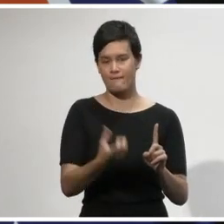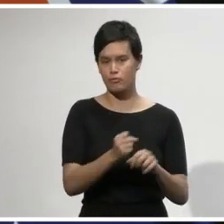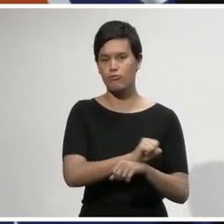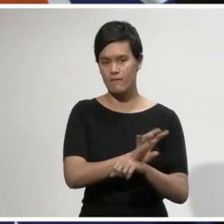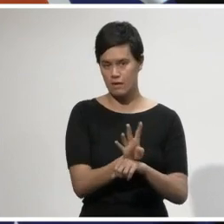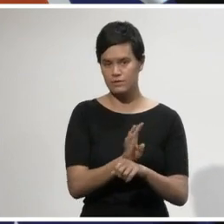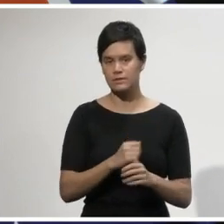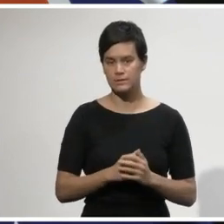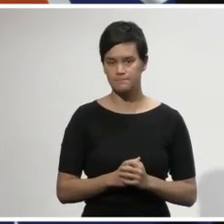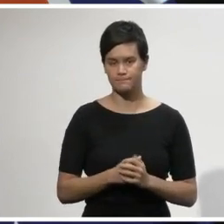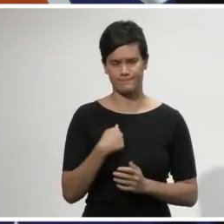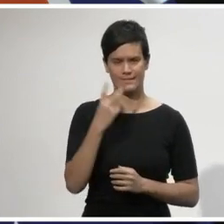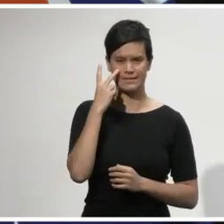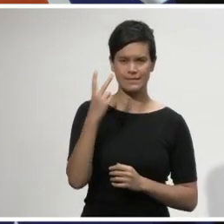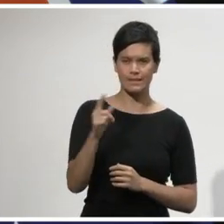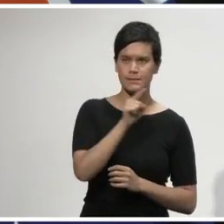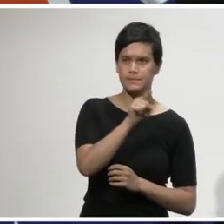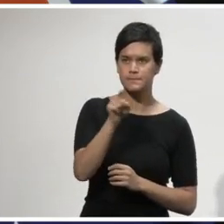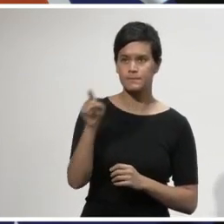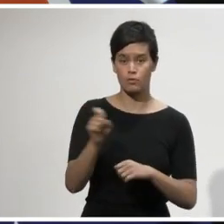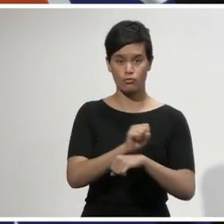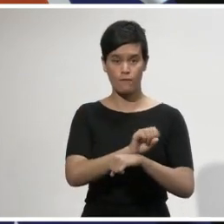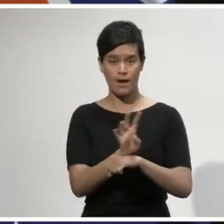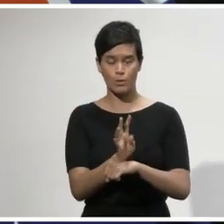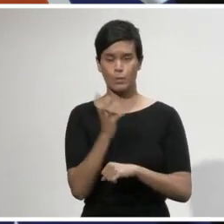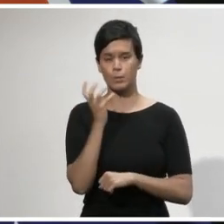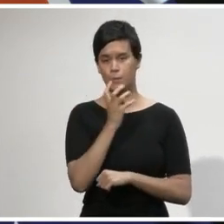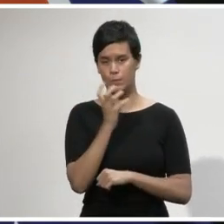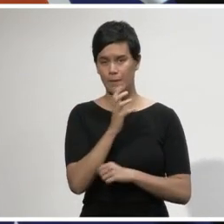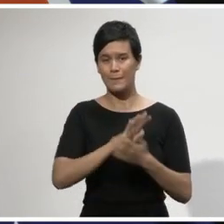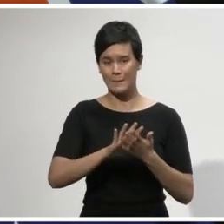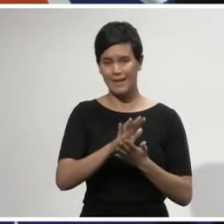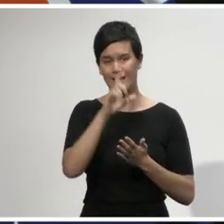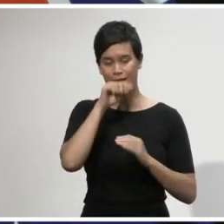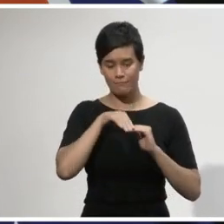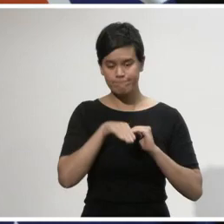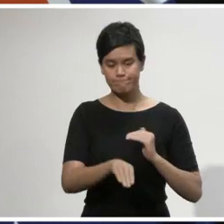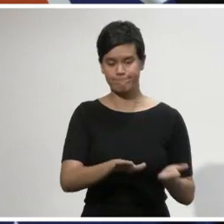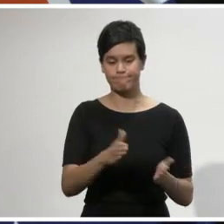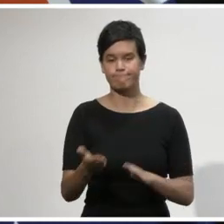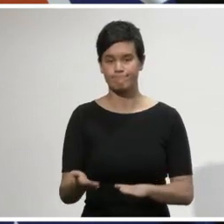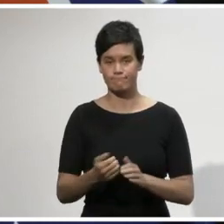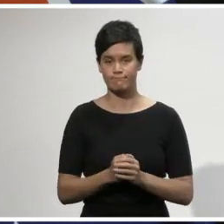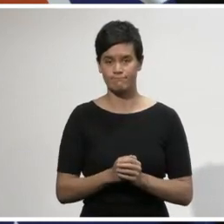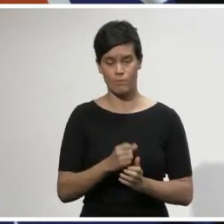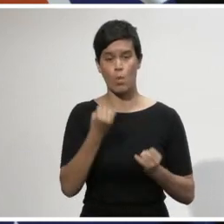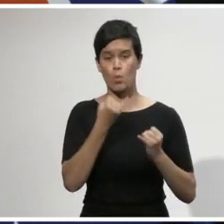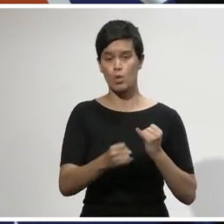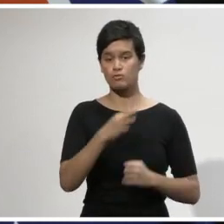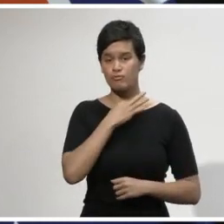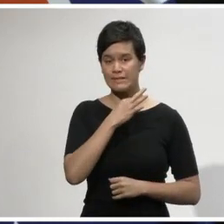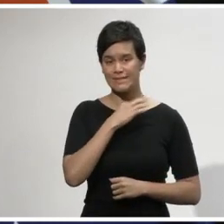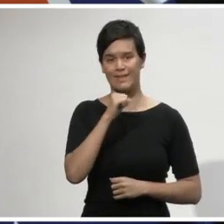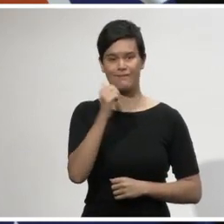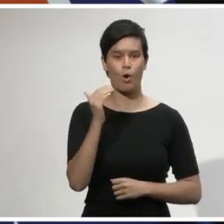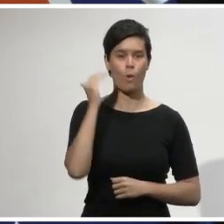As we have seen around the world, COVID-19 can be a deadly disease, particularly for elderly people and also those